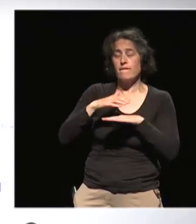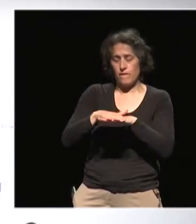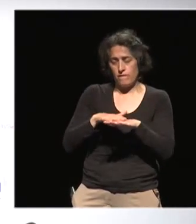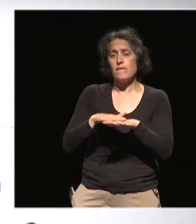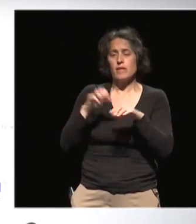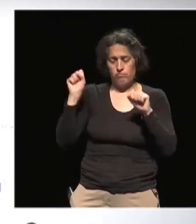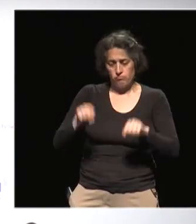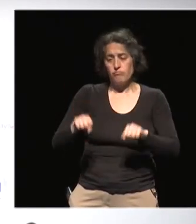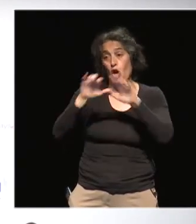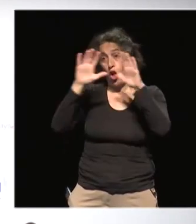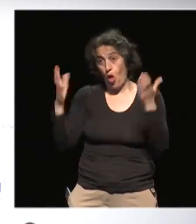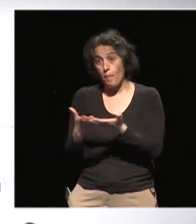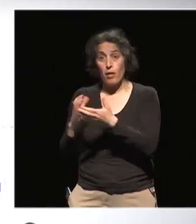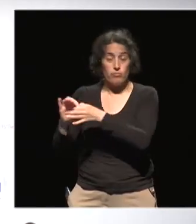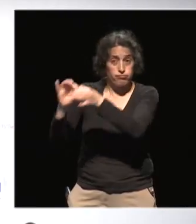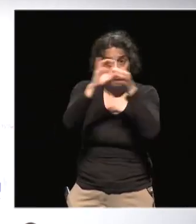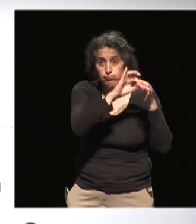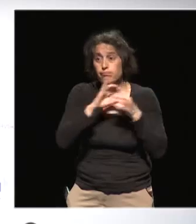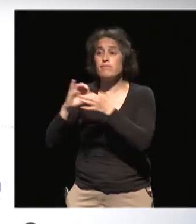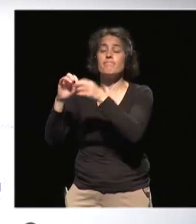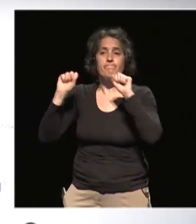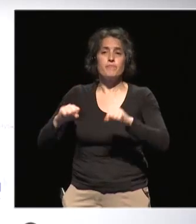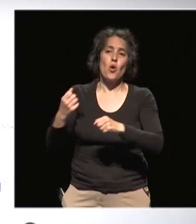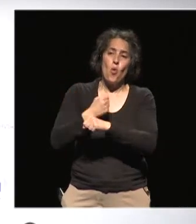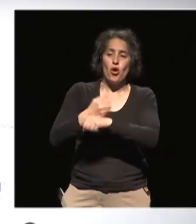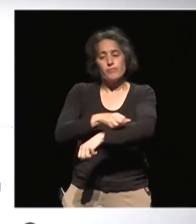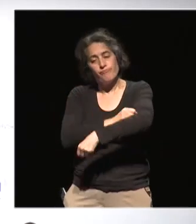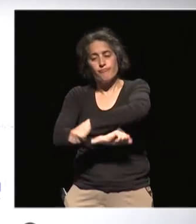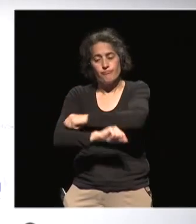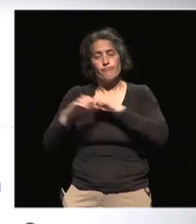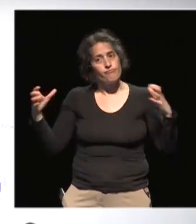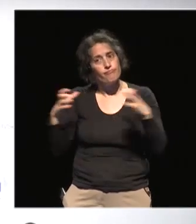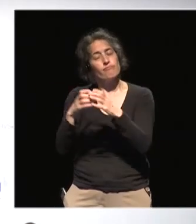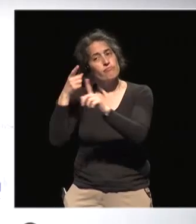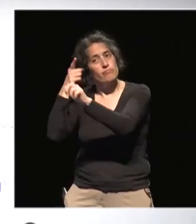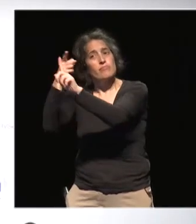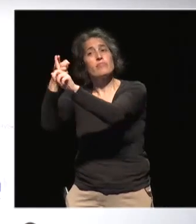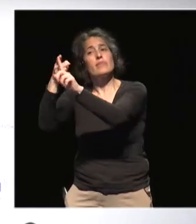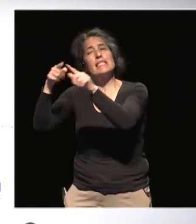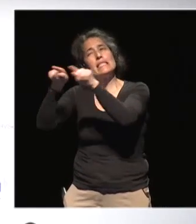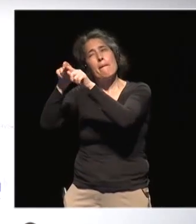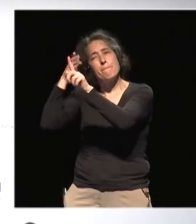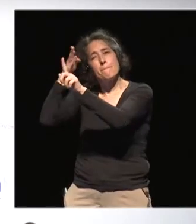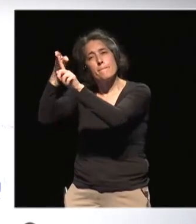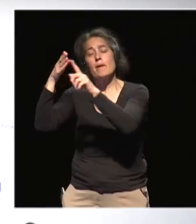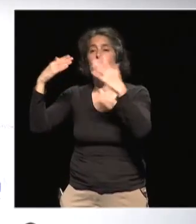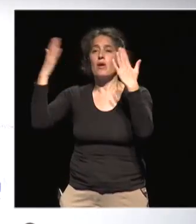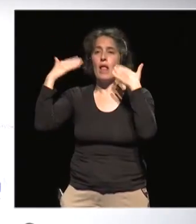more by pulling resources together, by working together for a common goal than